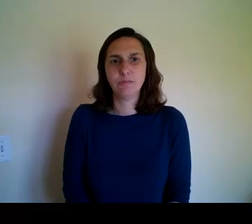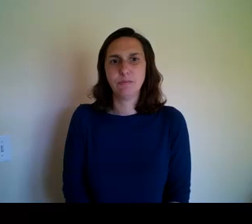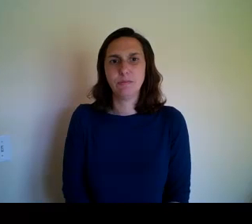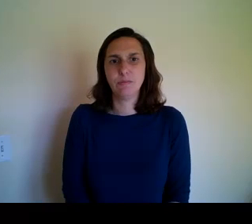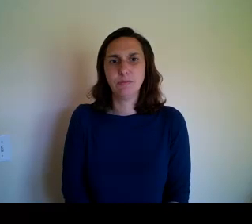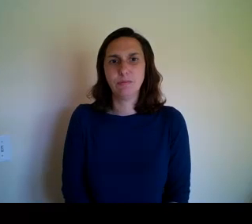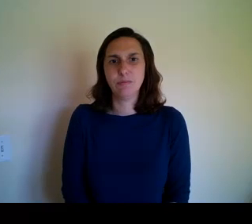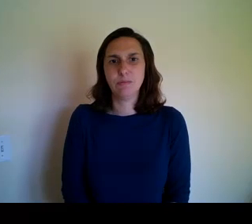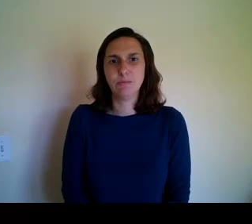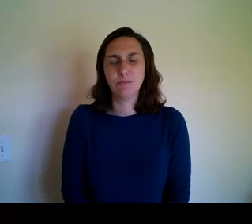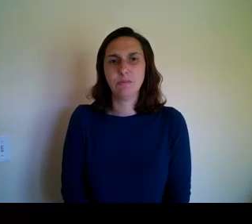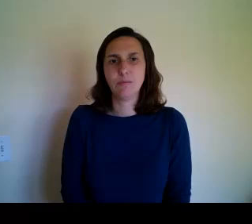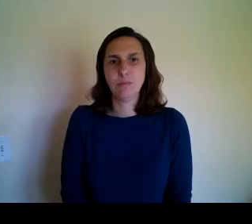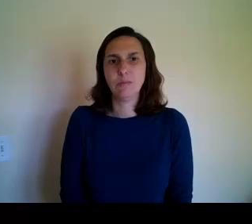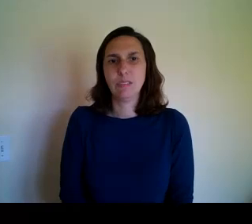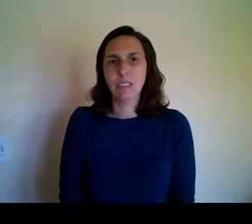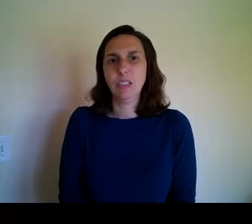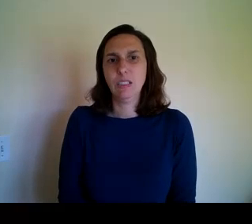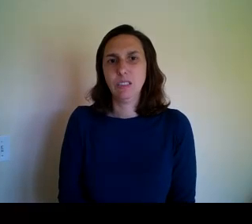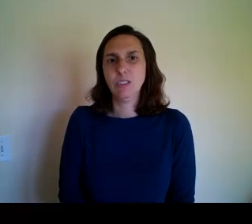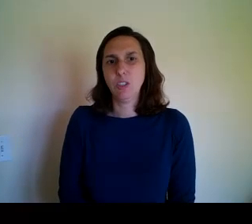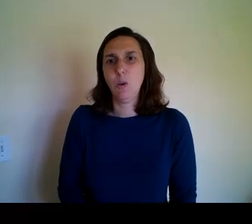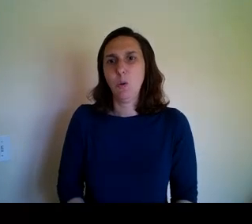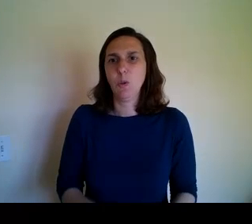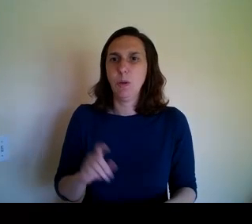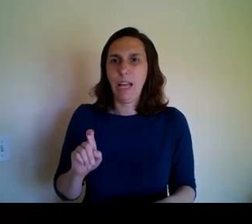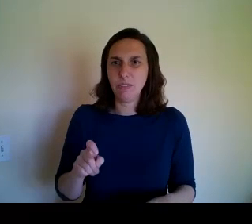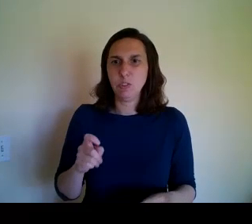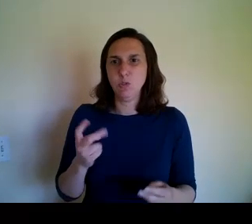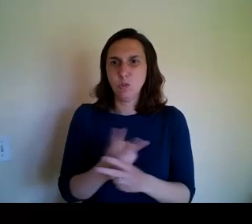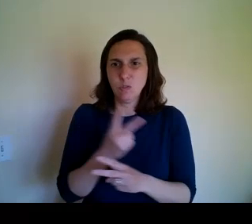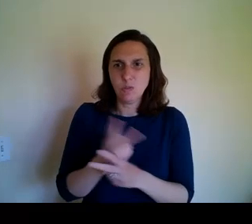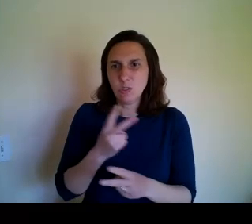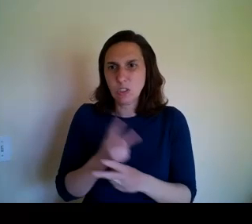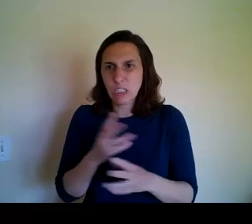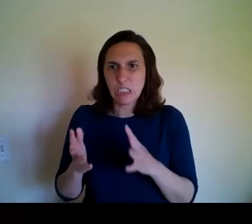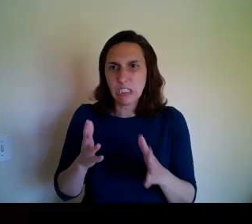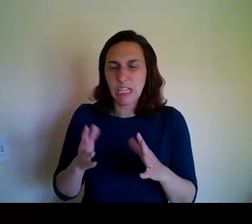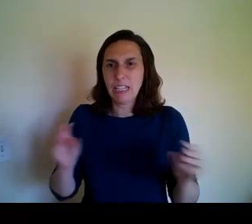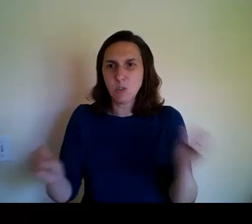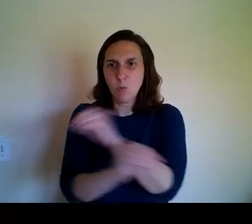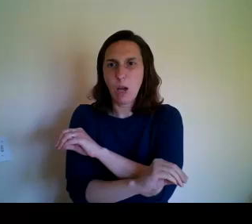to a level of precision took you doing the calculation in one direction and then in swapping your range and domain.